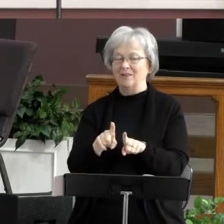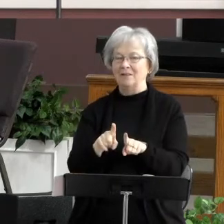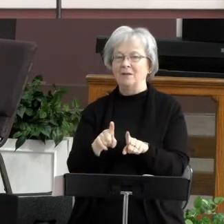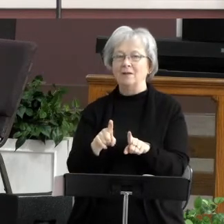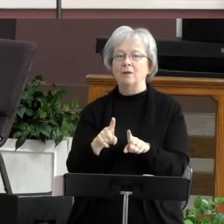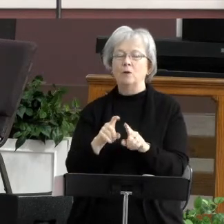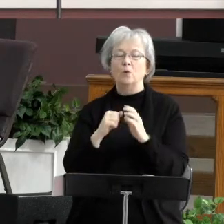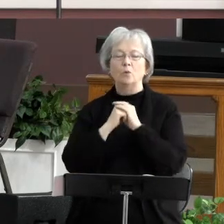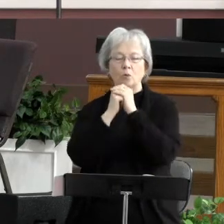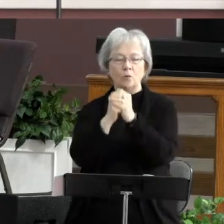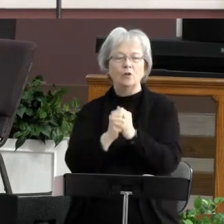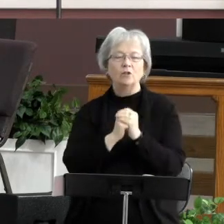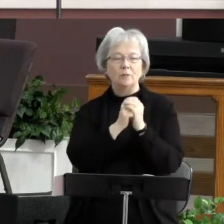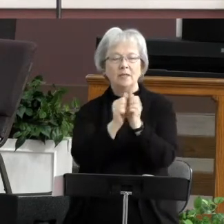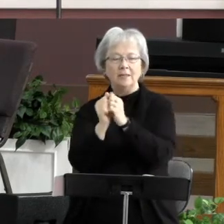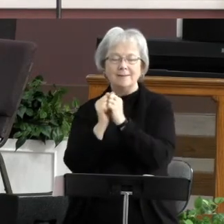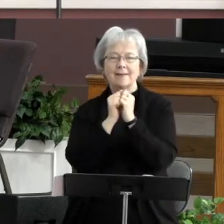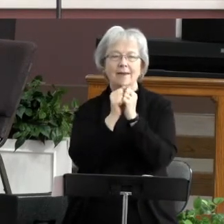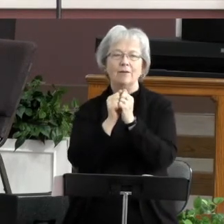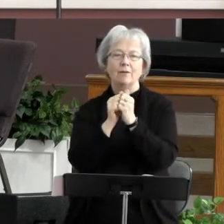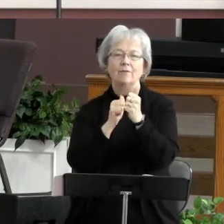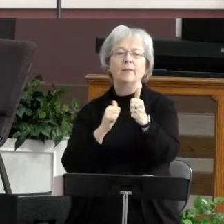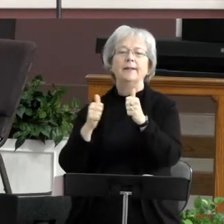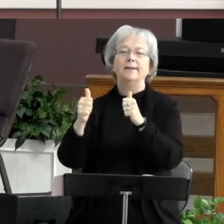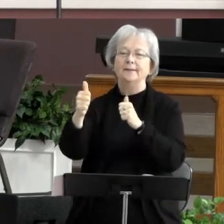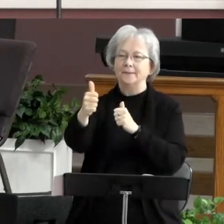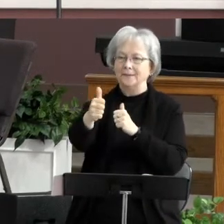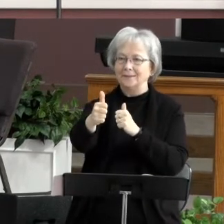Worshiping together from distance.